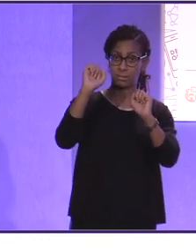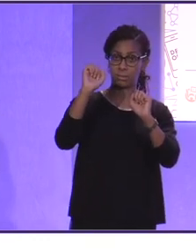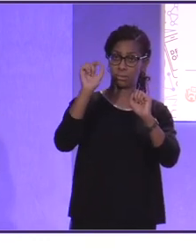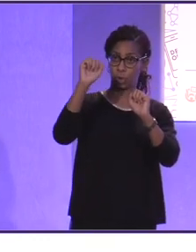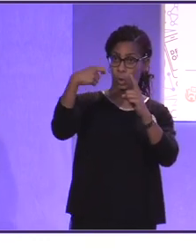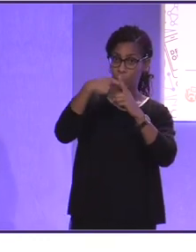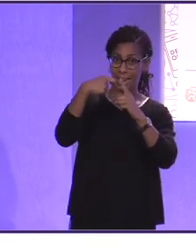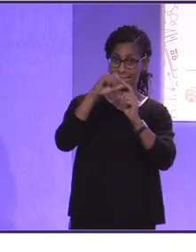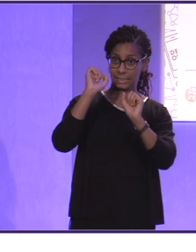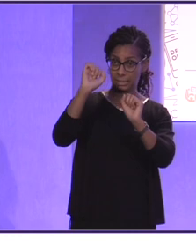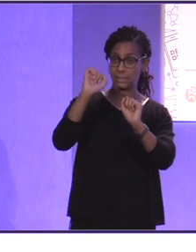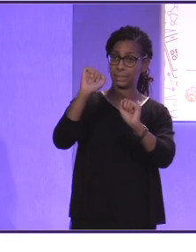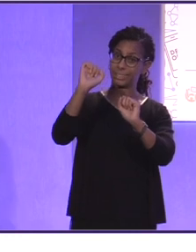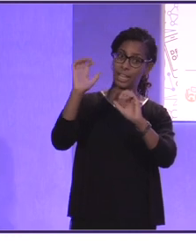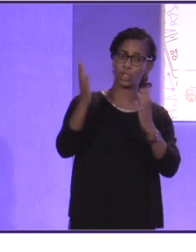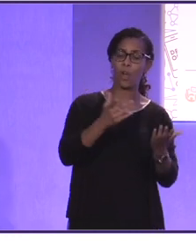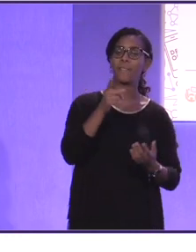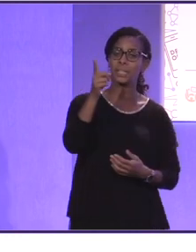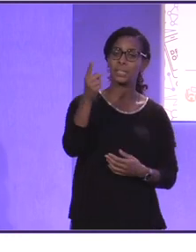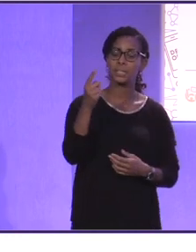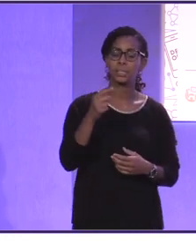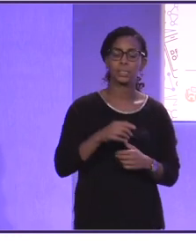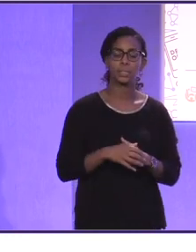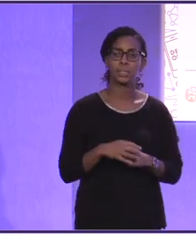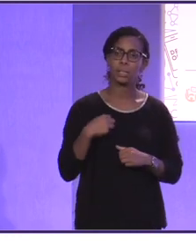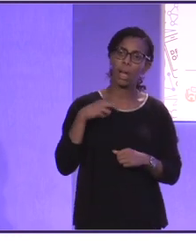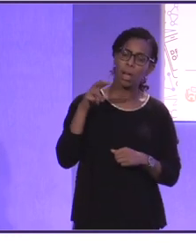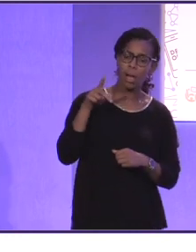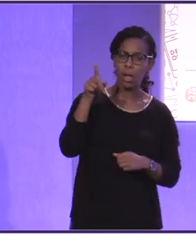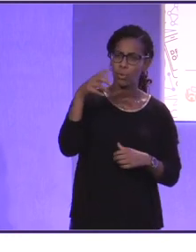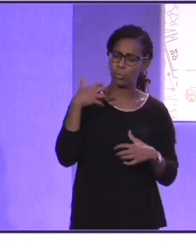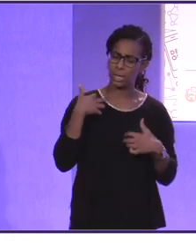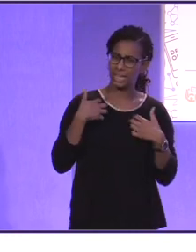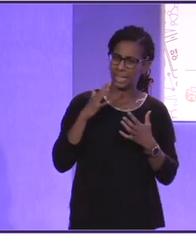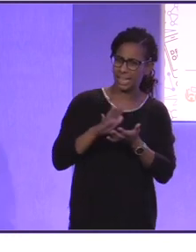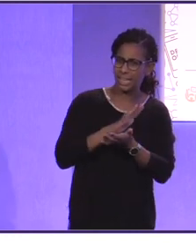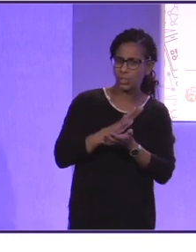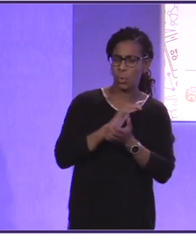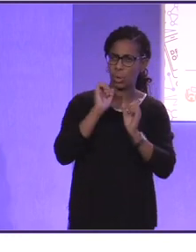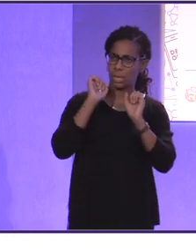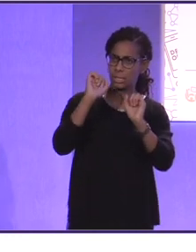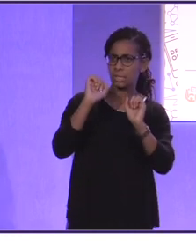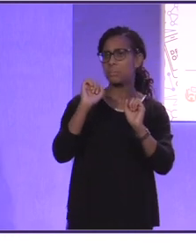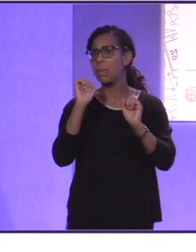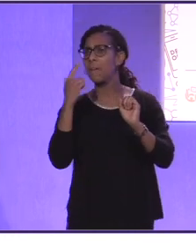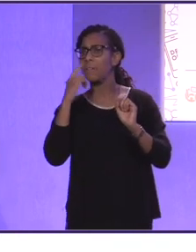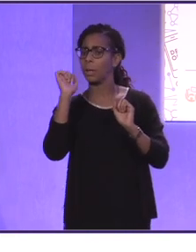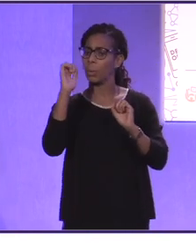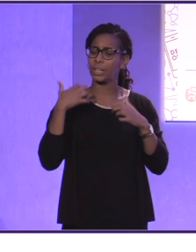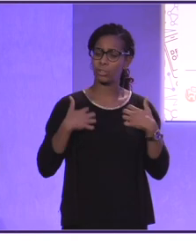had Kubernetes as a service, I really enjoyed and found Google Cloud interesting.